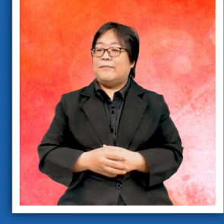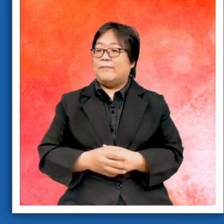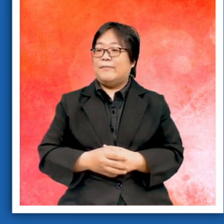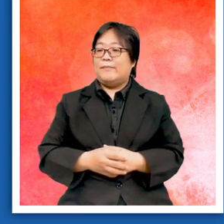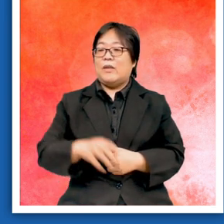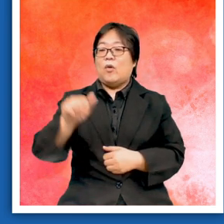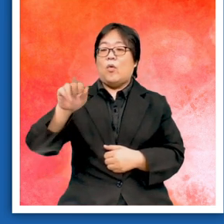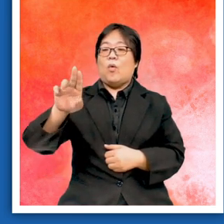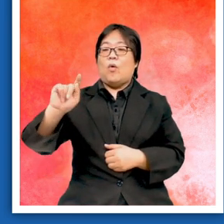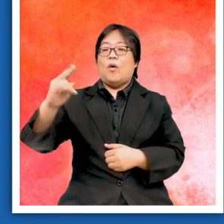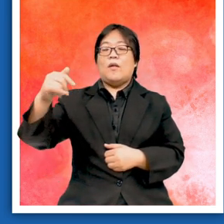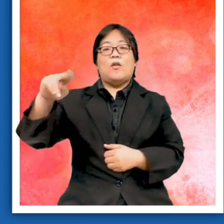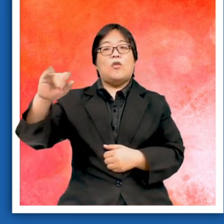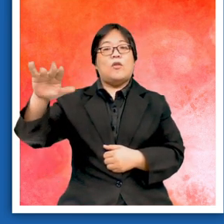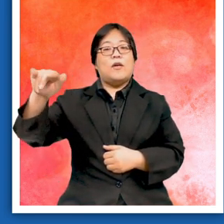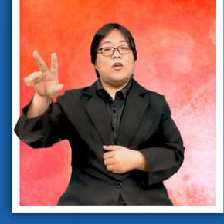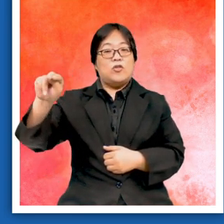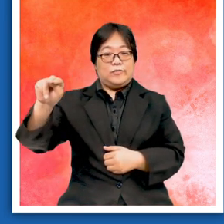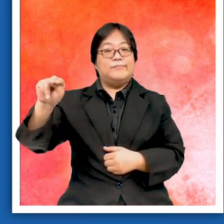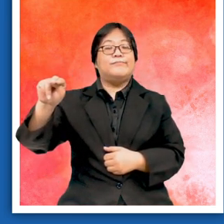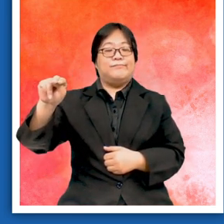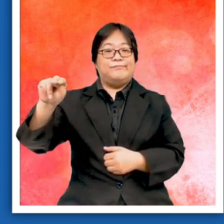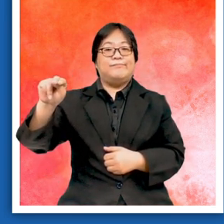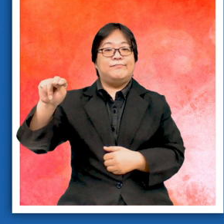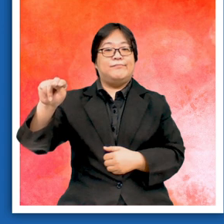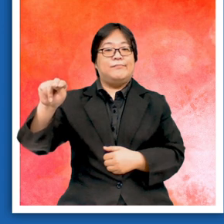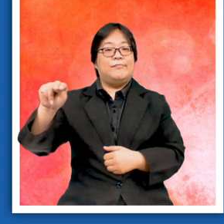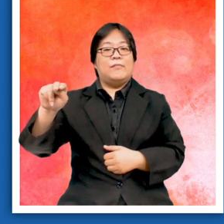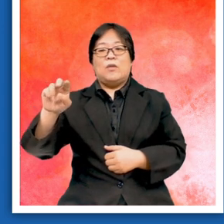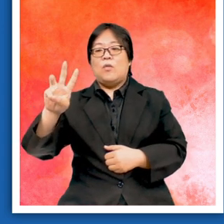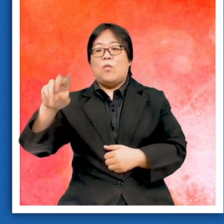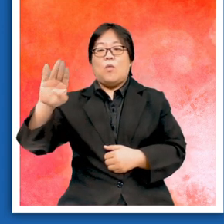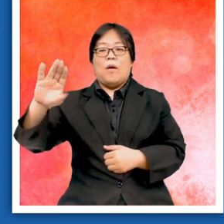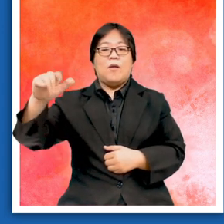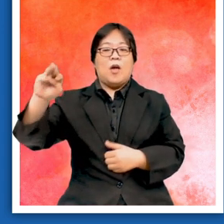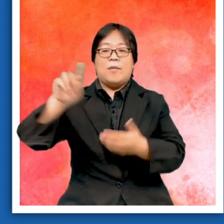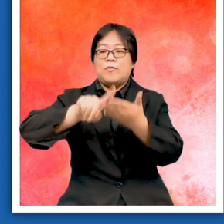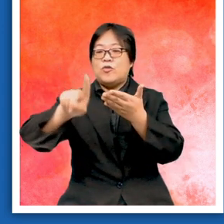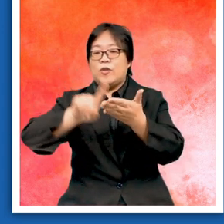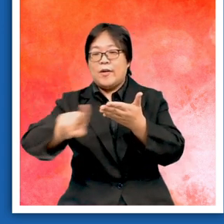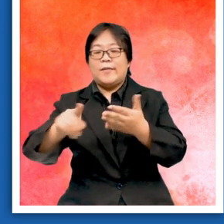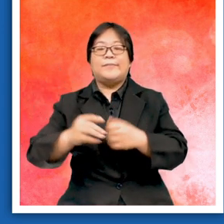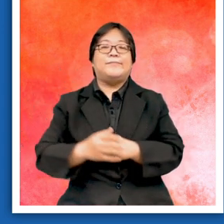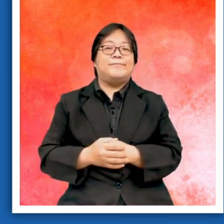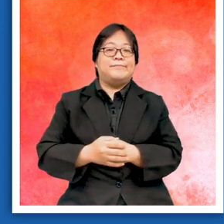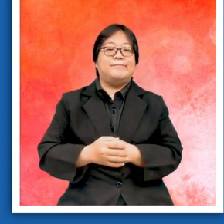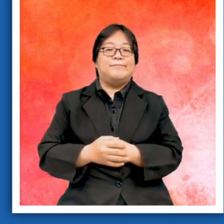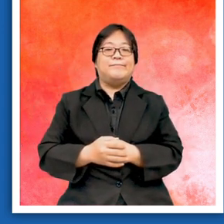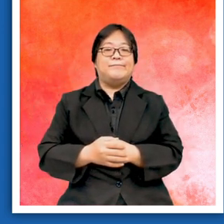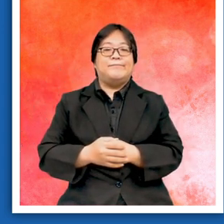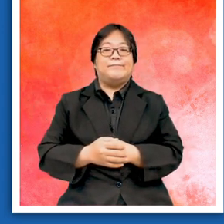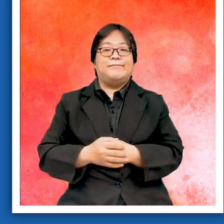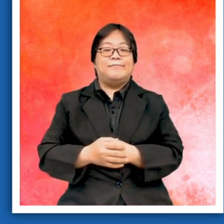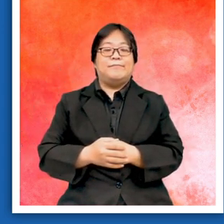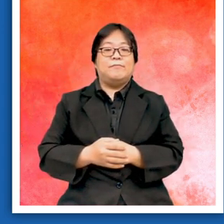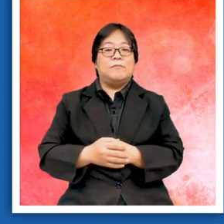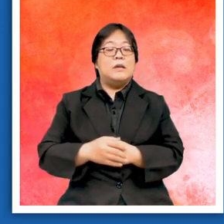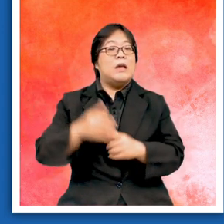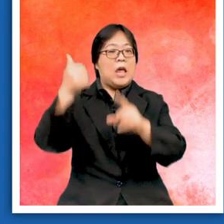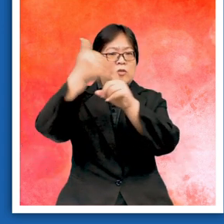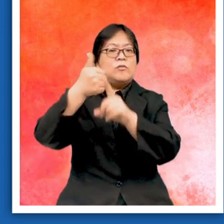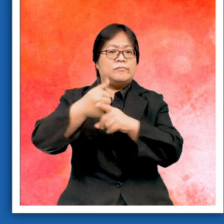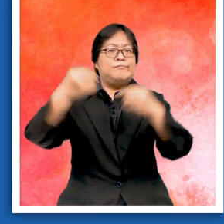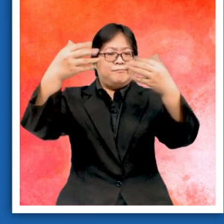authentication in terms of webcam check, looking at the additional